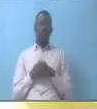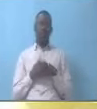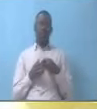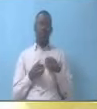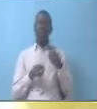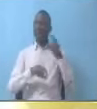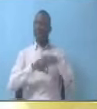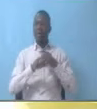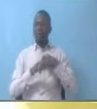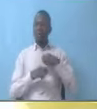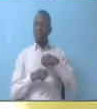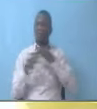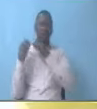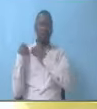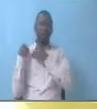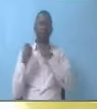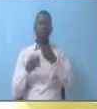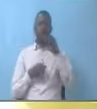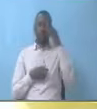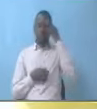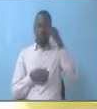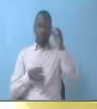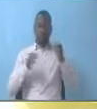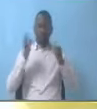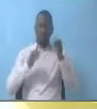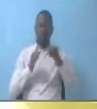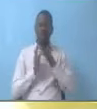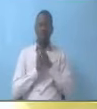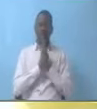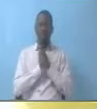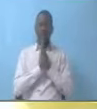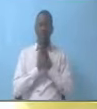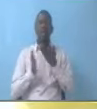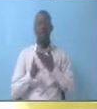and Minister of Justice was a challenging one.